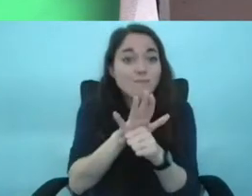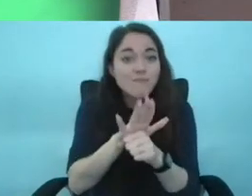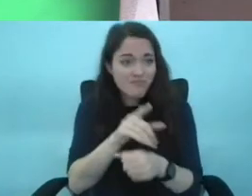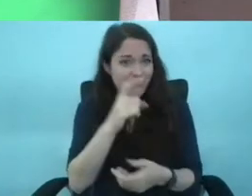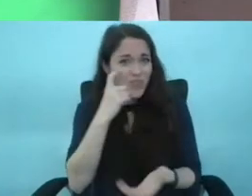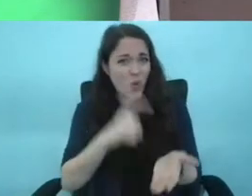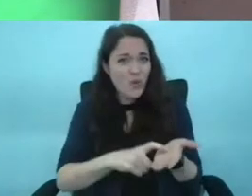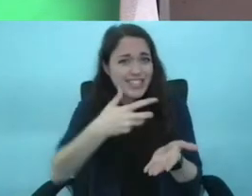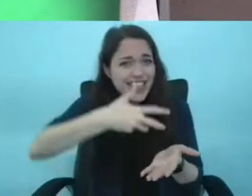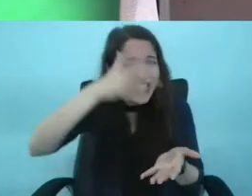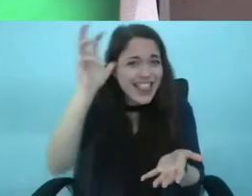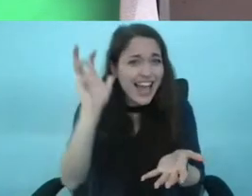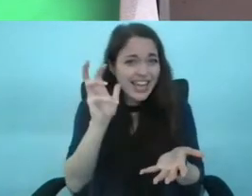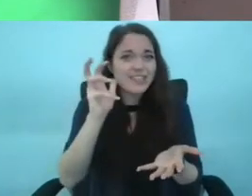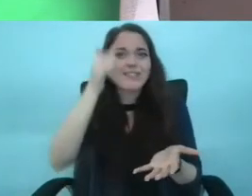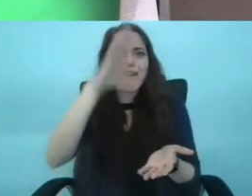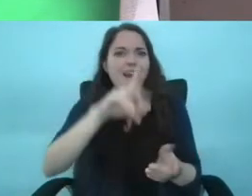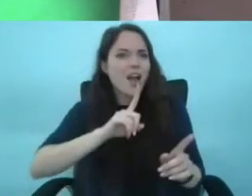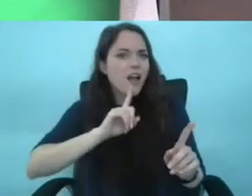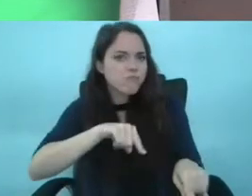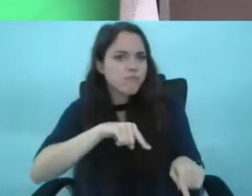lions.